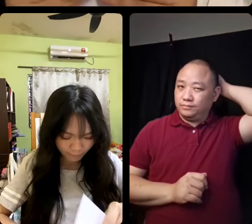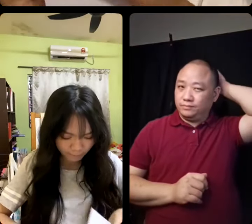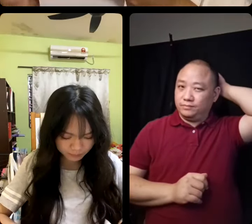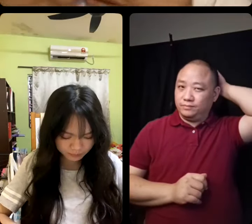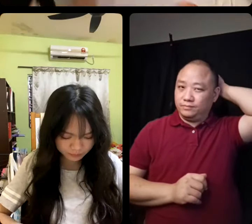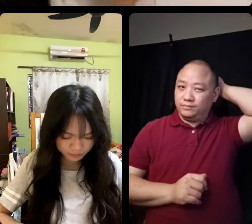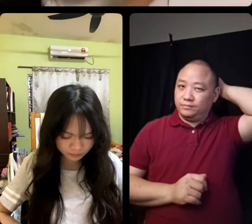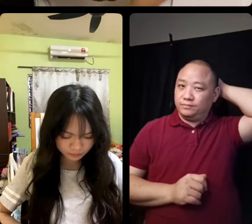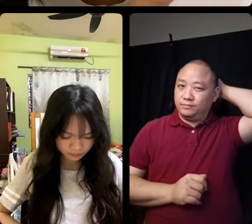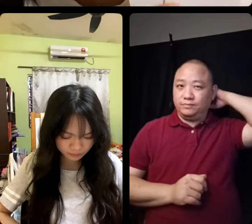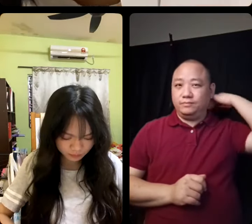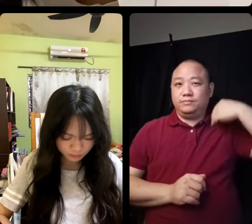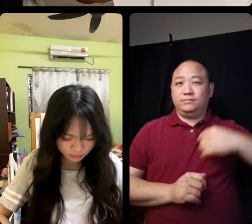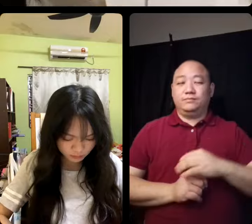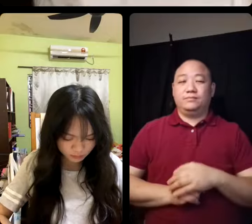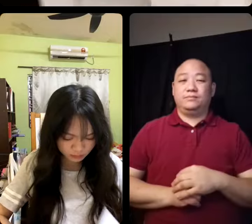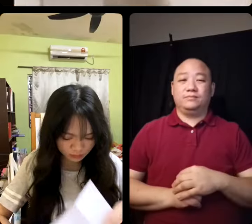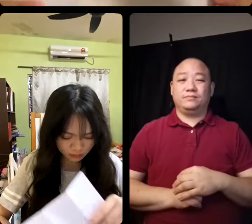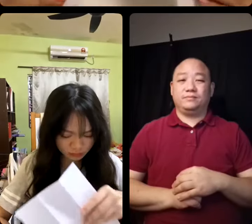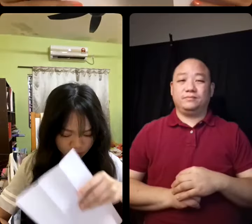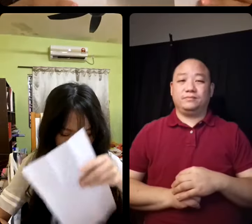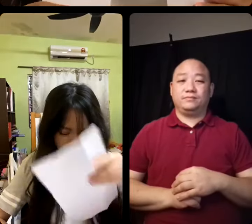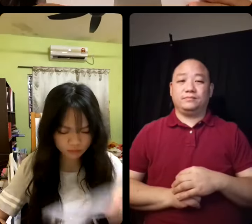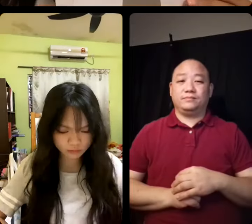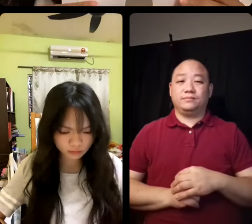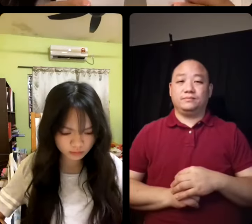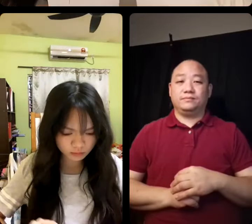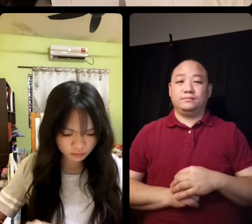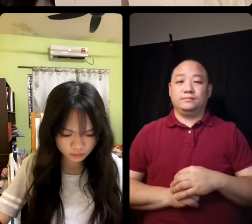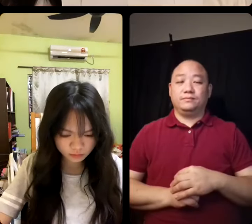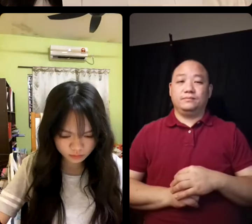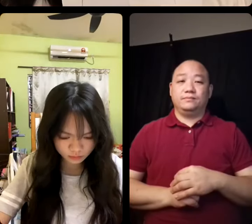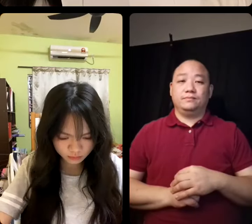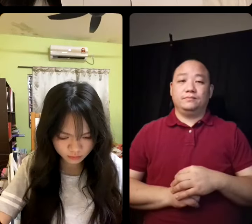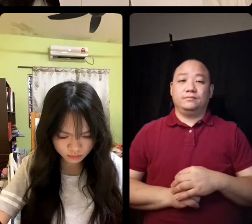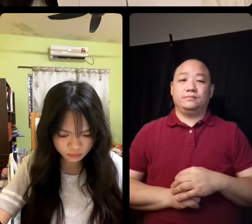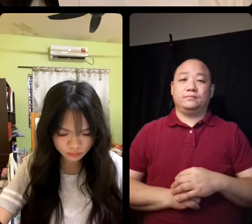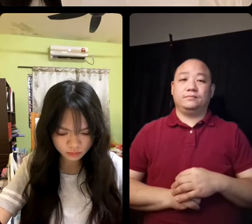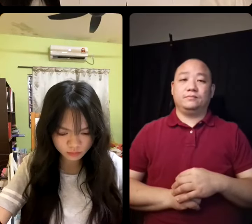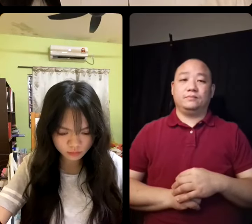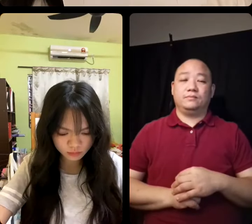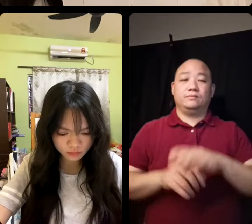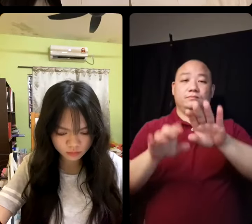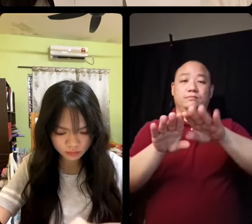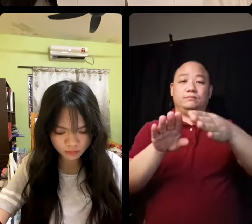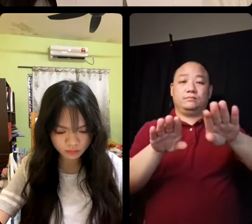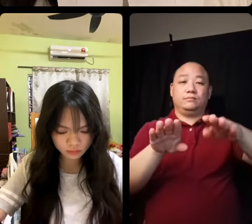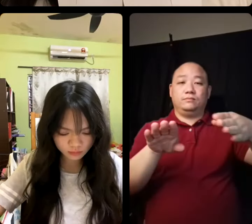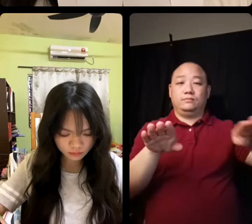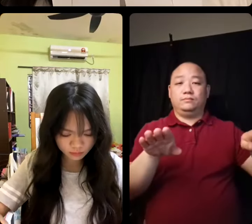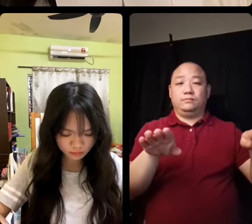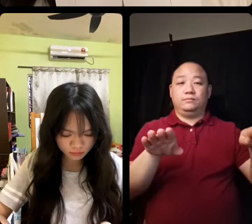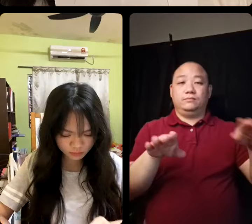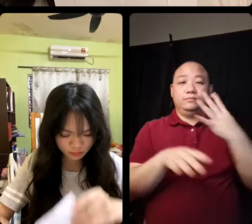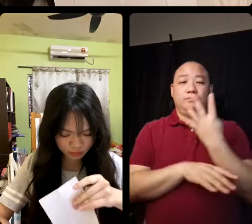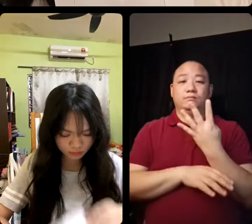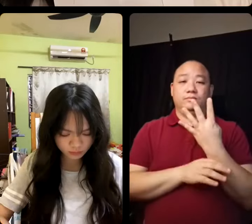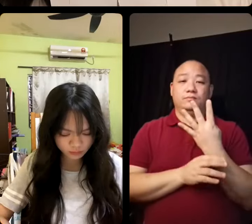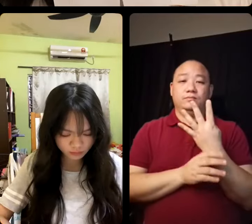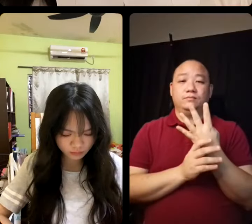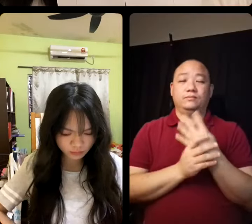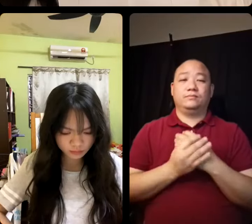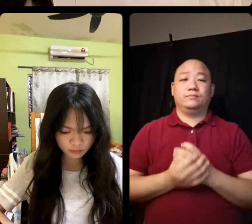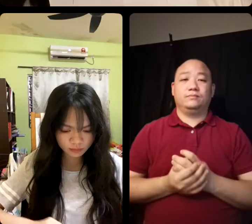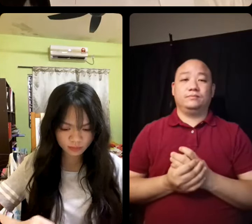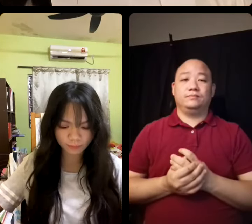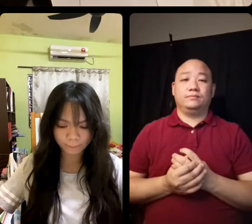stripes. So fold the paper into 4 and divide them into 4 stripes like this. Okay. So apa